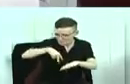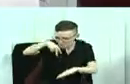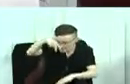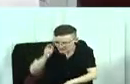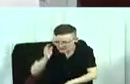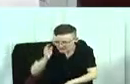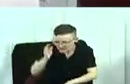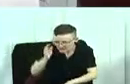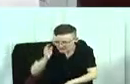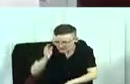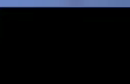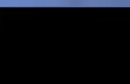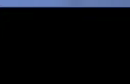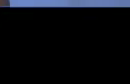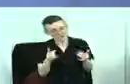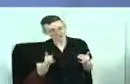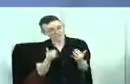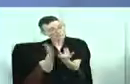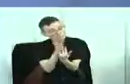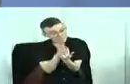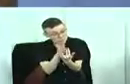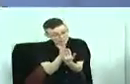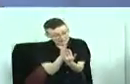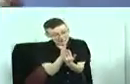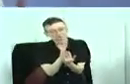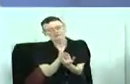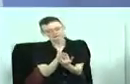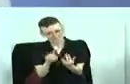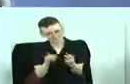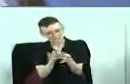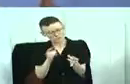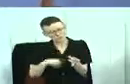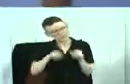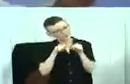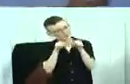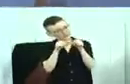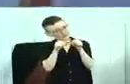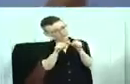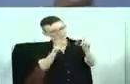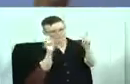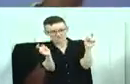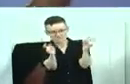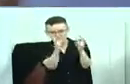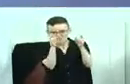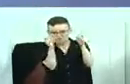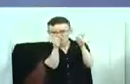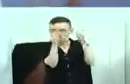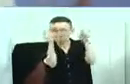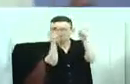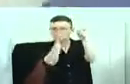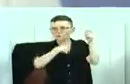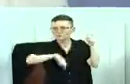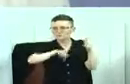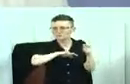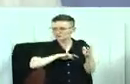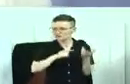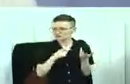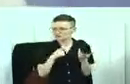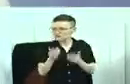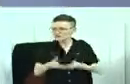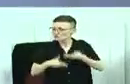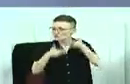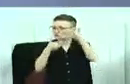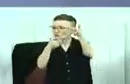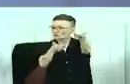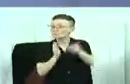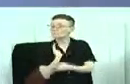So in between time, we continue that story, we celebrate, we offer those rituals, those sacraments that you and I have